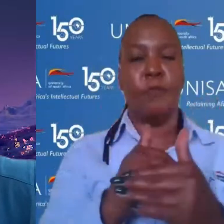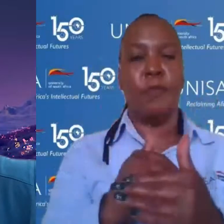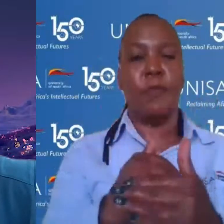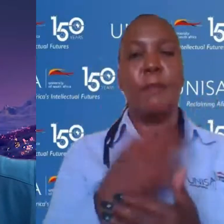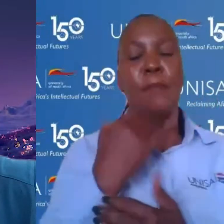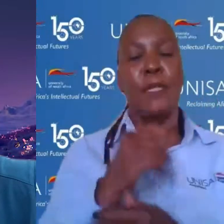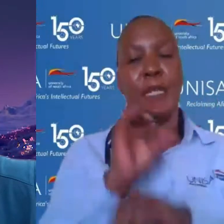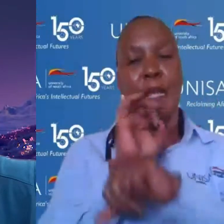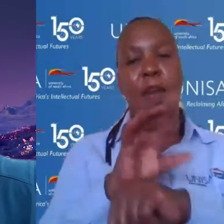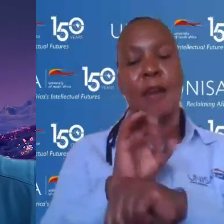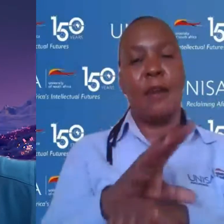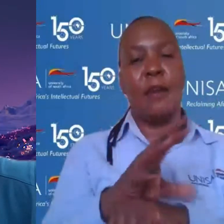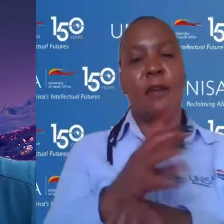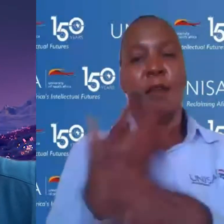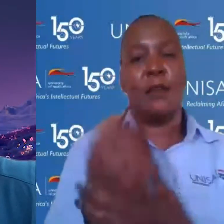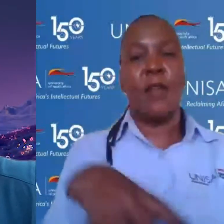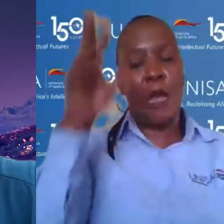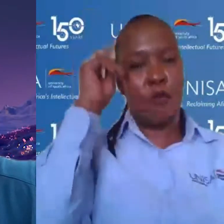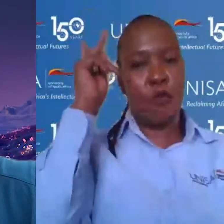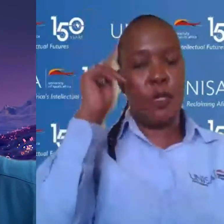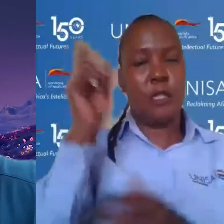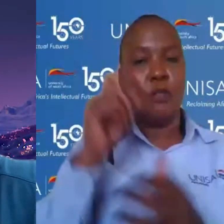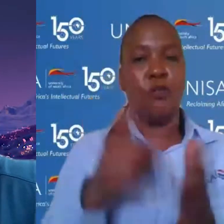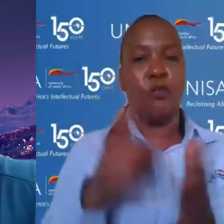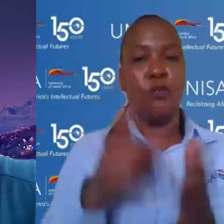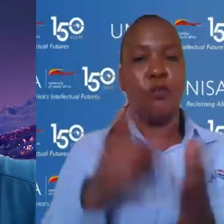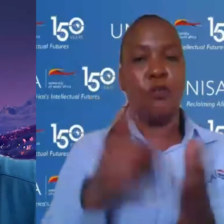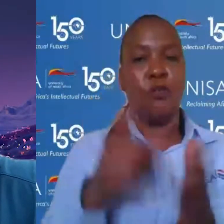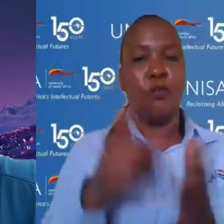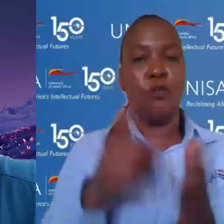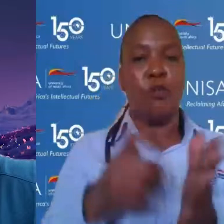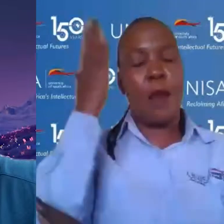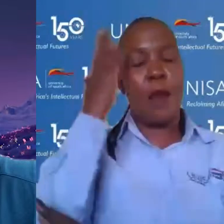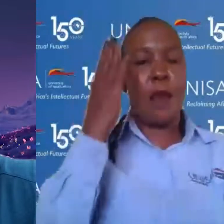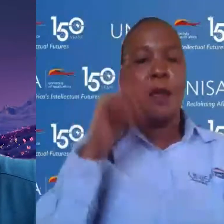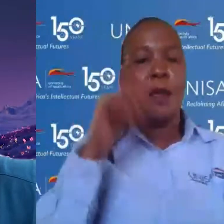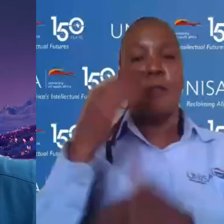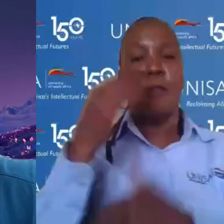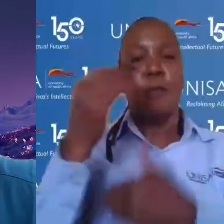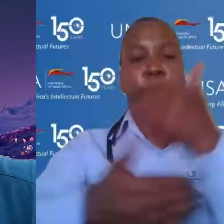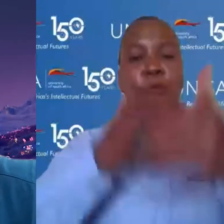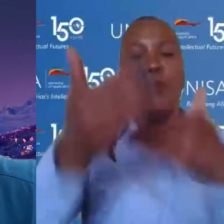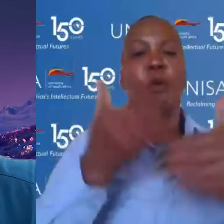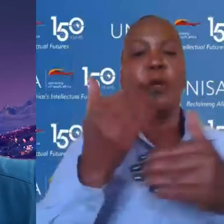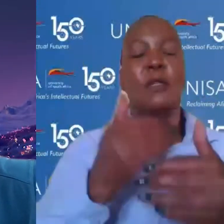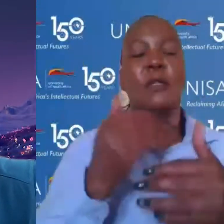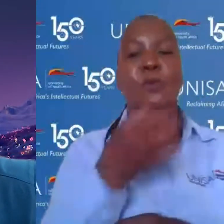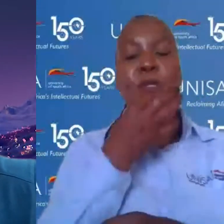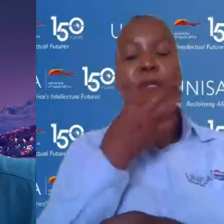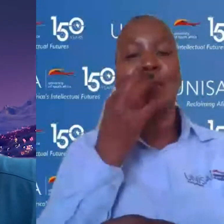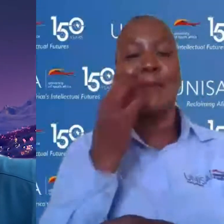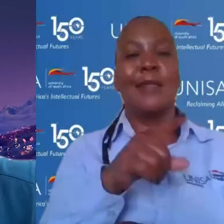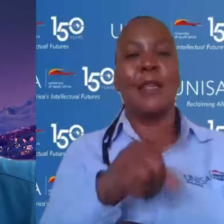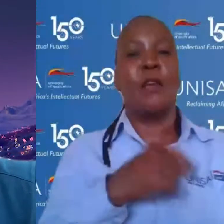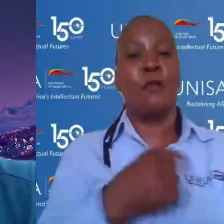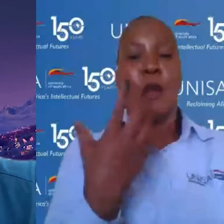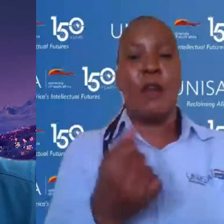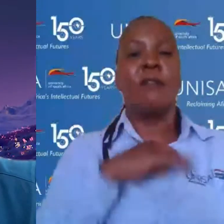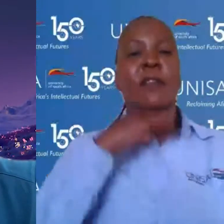about acknowledgement of debt. I know that it is a process that you say that I do not have enough